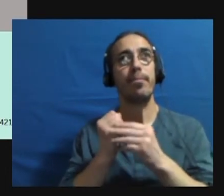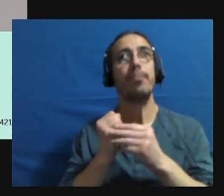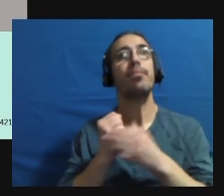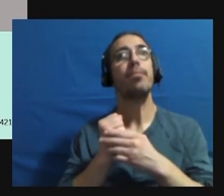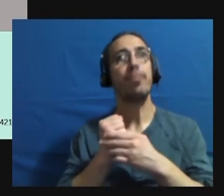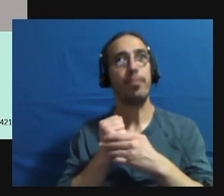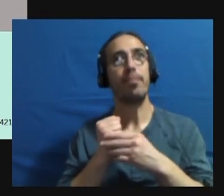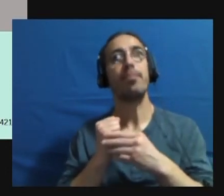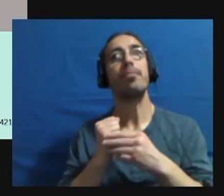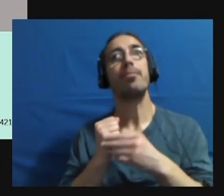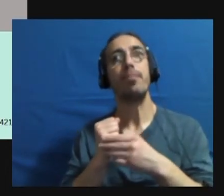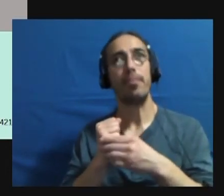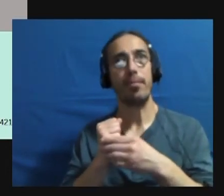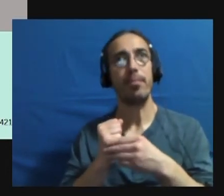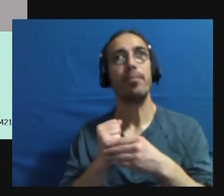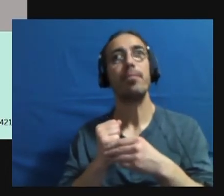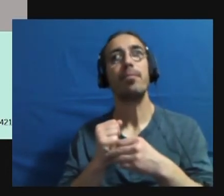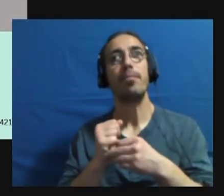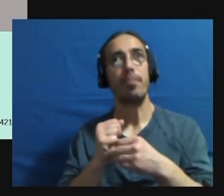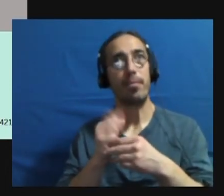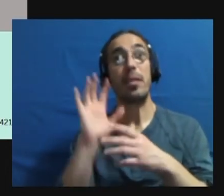a lot of weight.